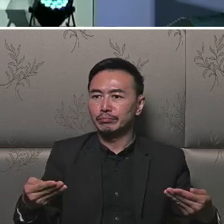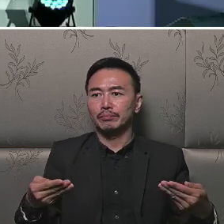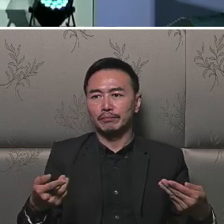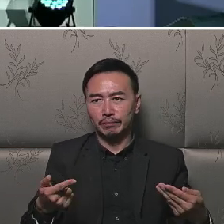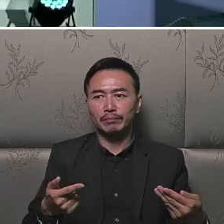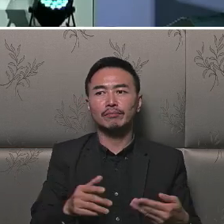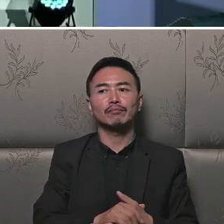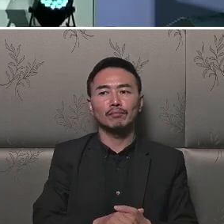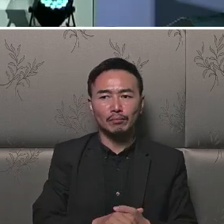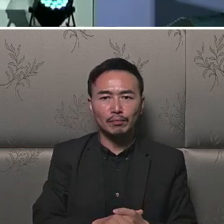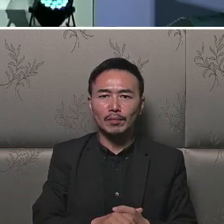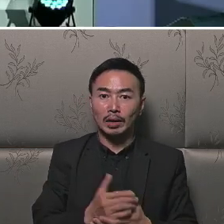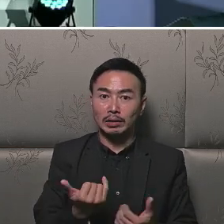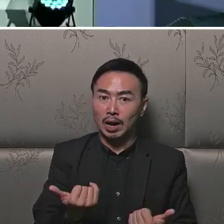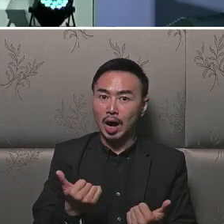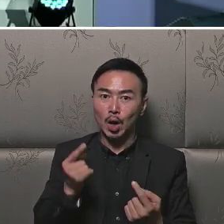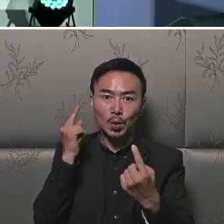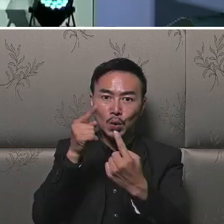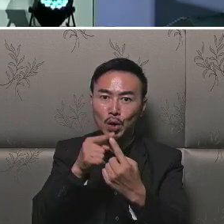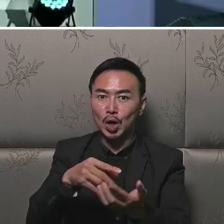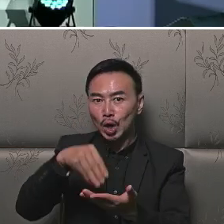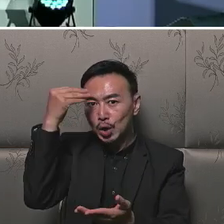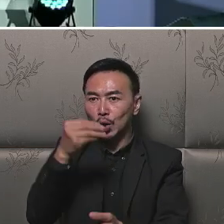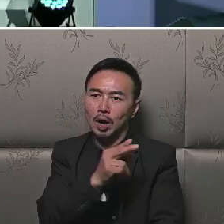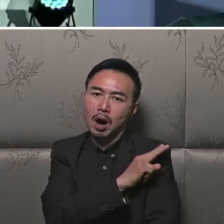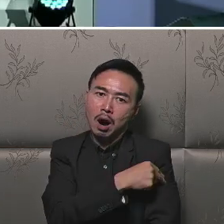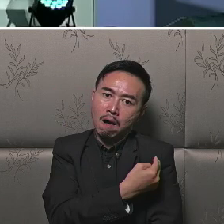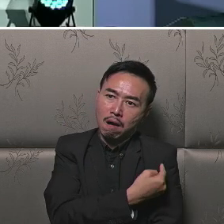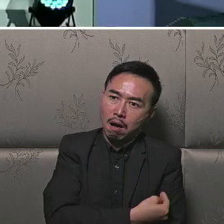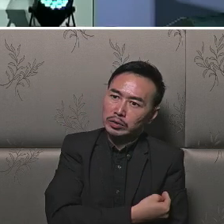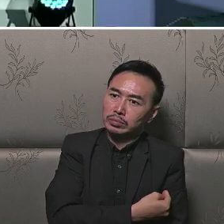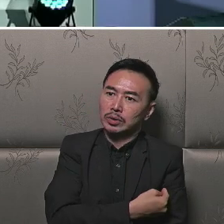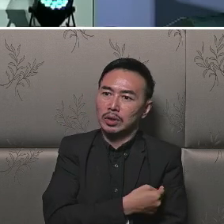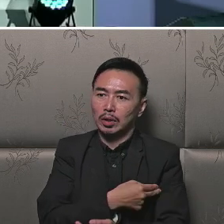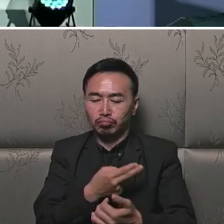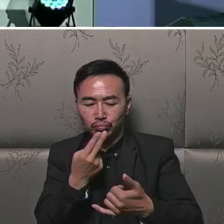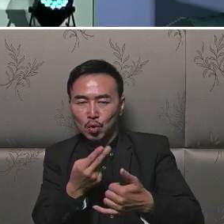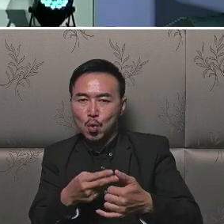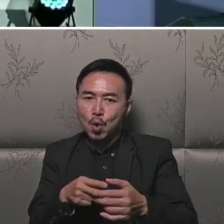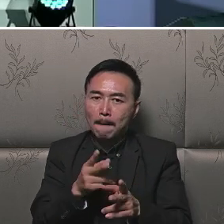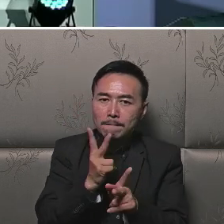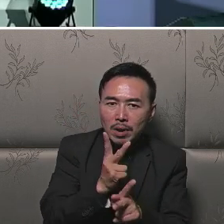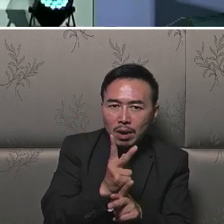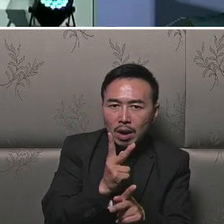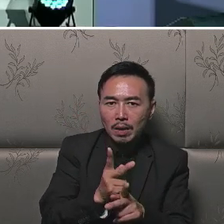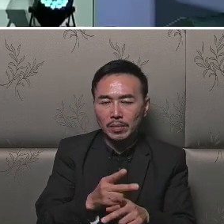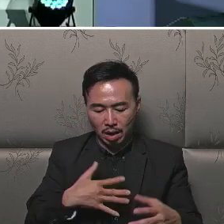degree. So these kind of professions. So that's one way of how these graduates are using their degrees.